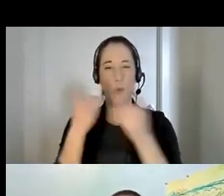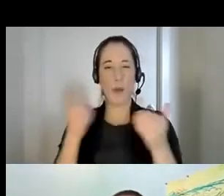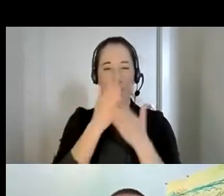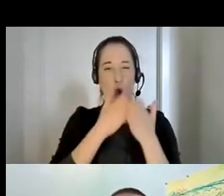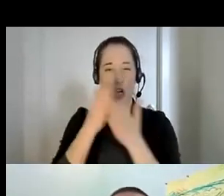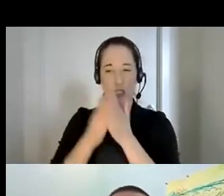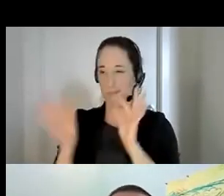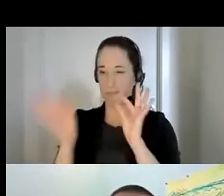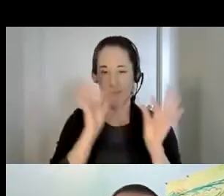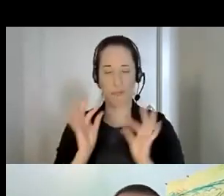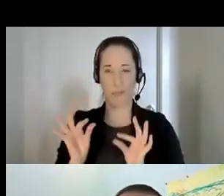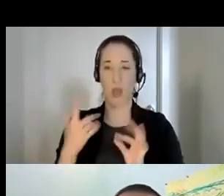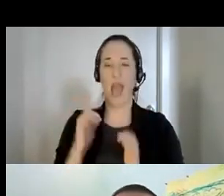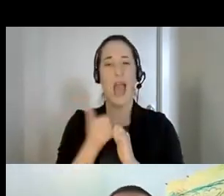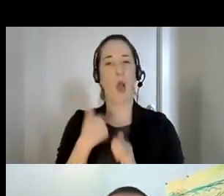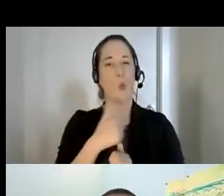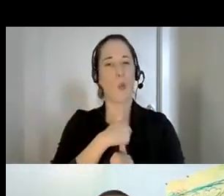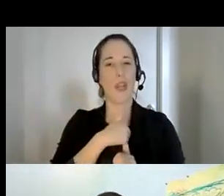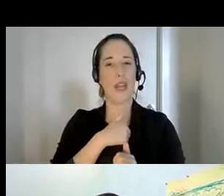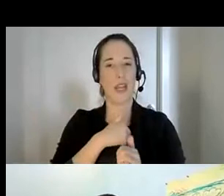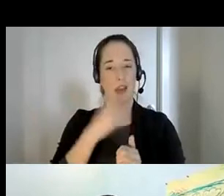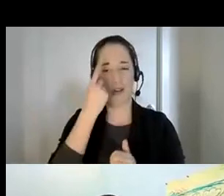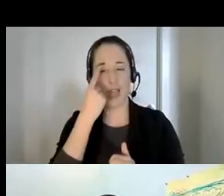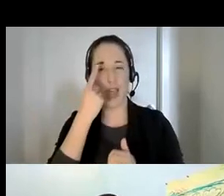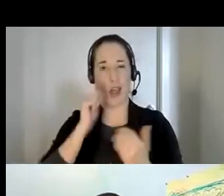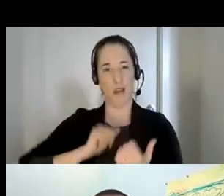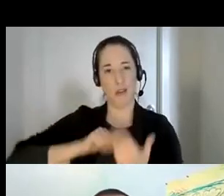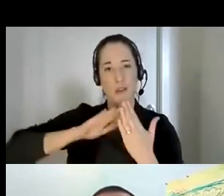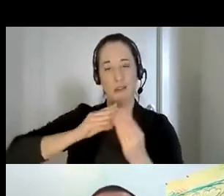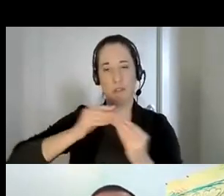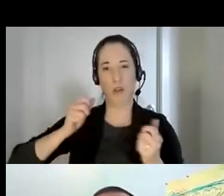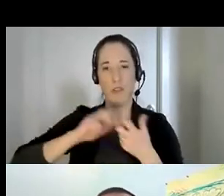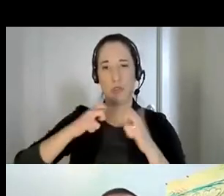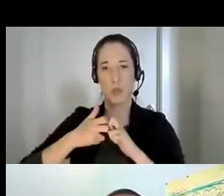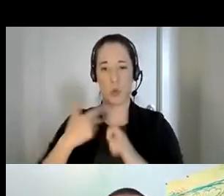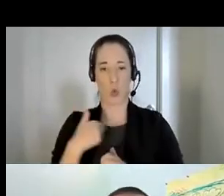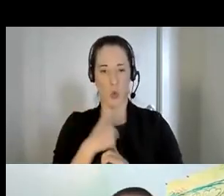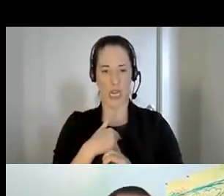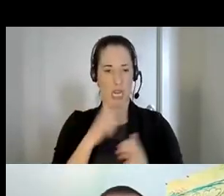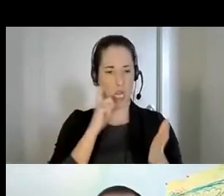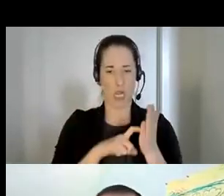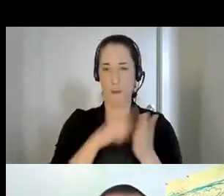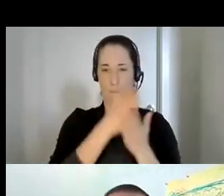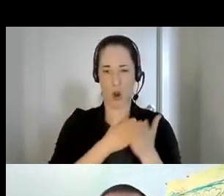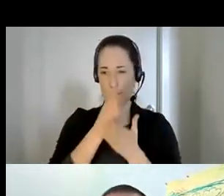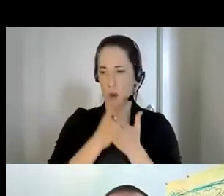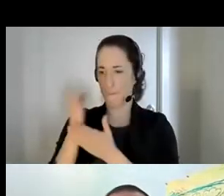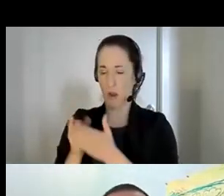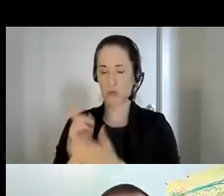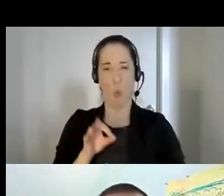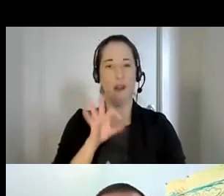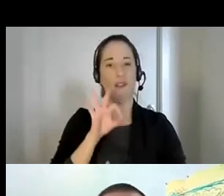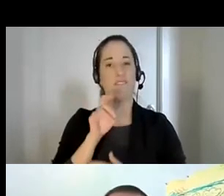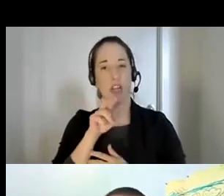to understand and address issues in our society is to identifying and modifying parts or factors or processes that